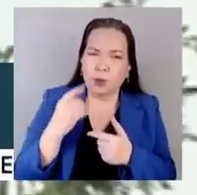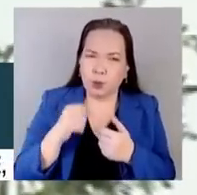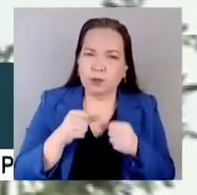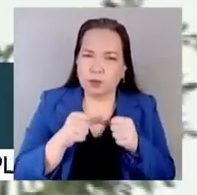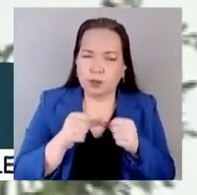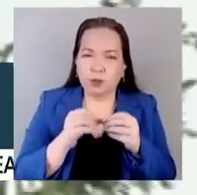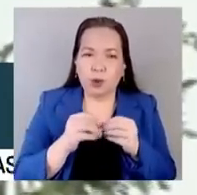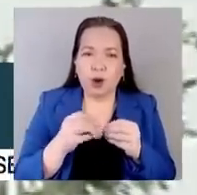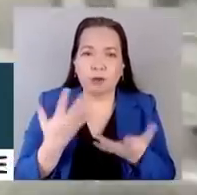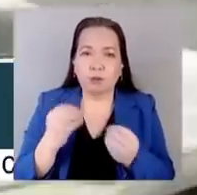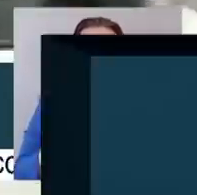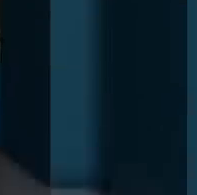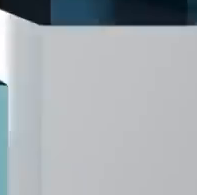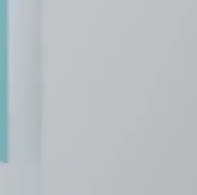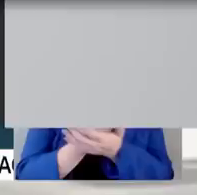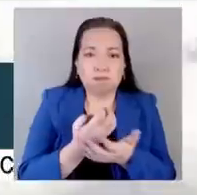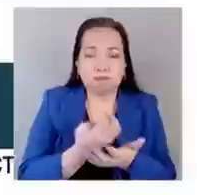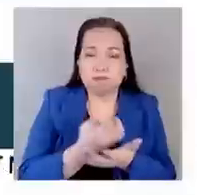approved.